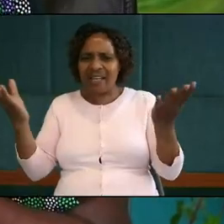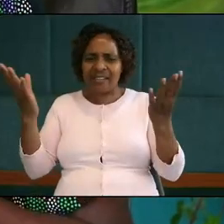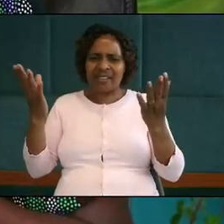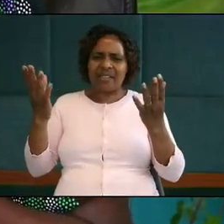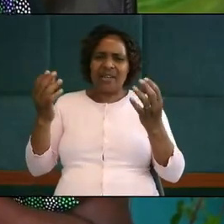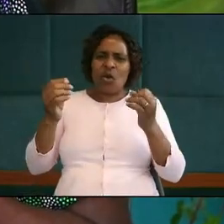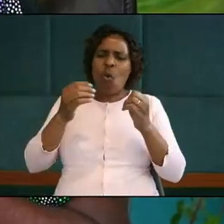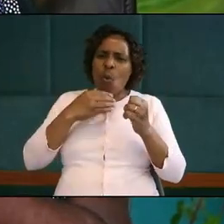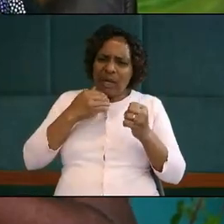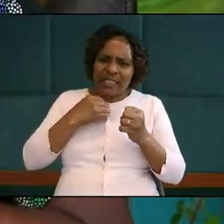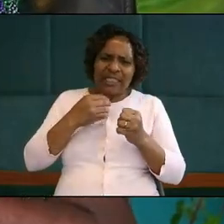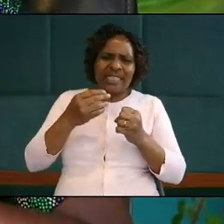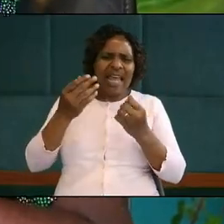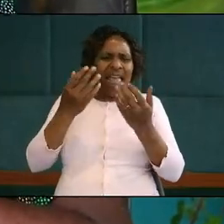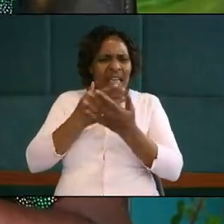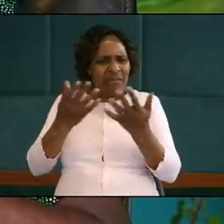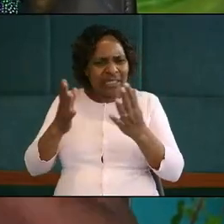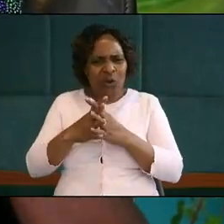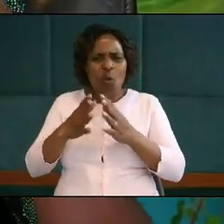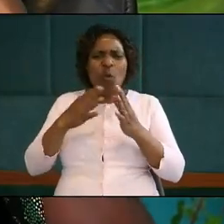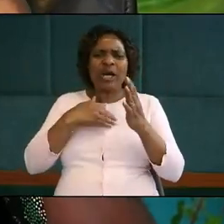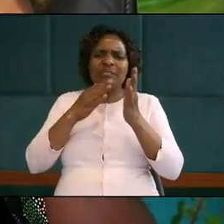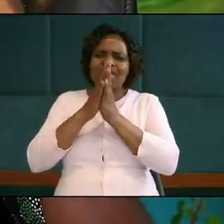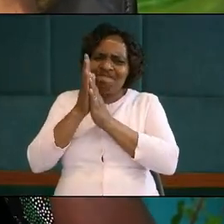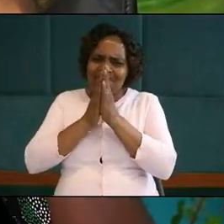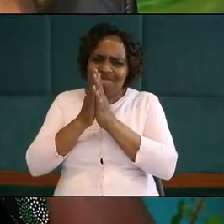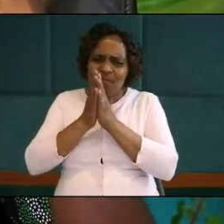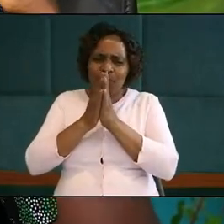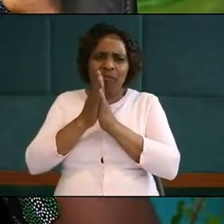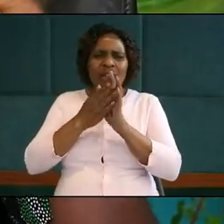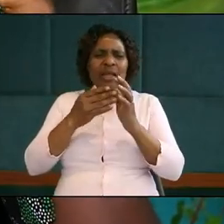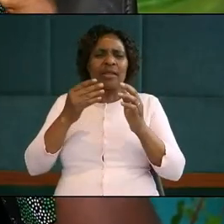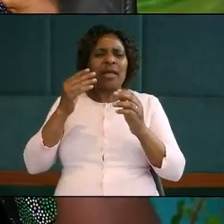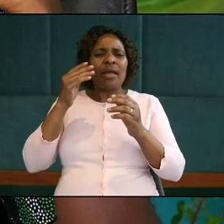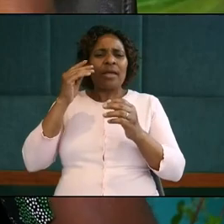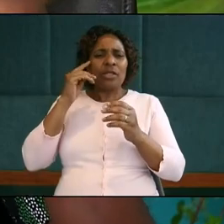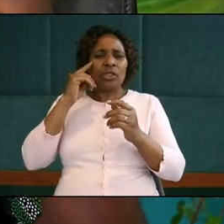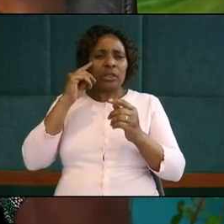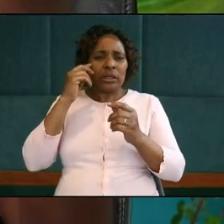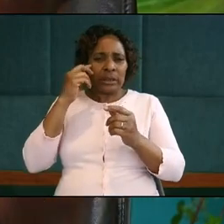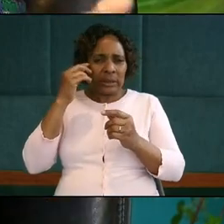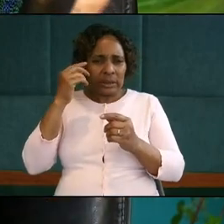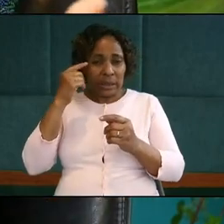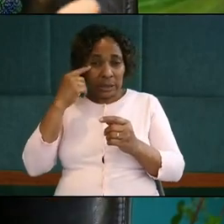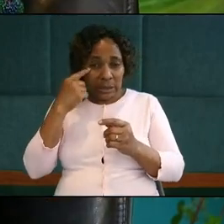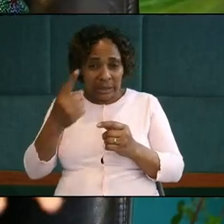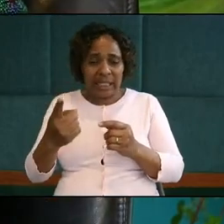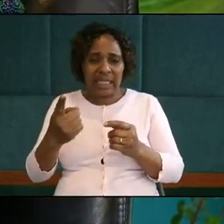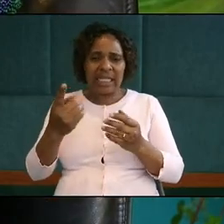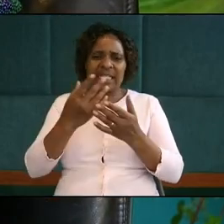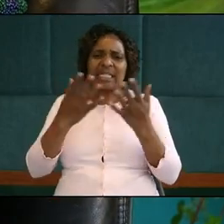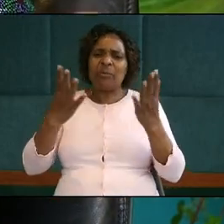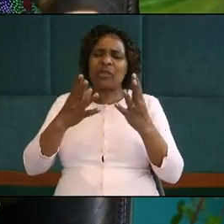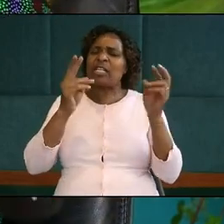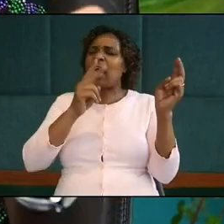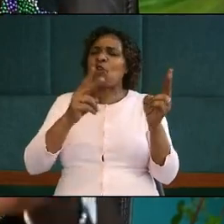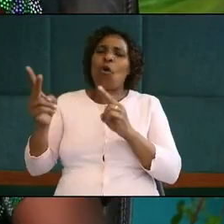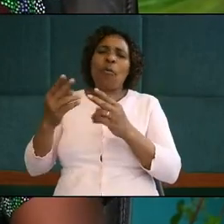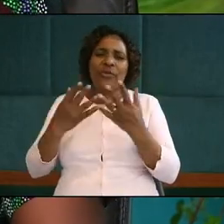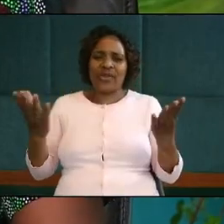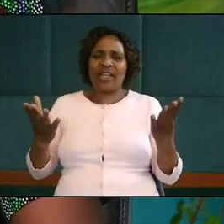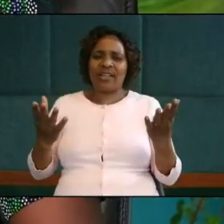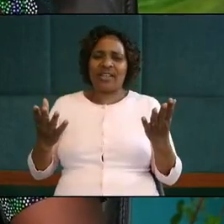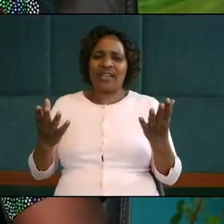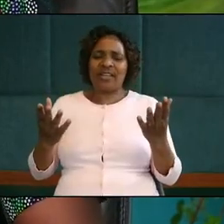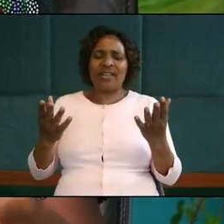I would want to see manna. Yeah. But I think the thing is, for them, they regarded it as something like secular, come on. Yeah. As in, it's